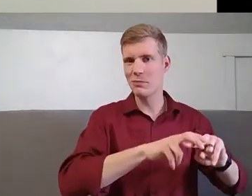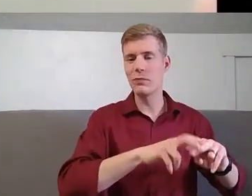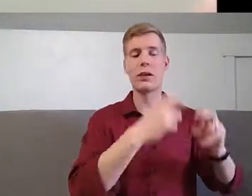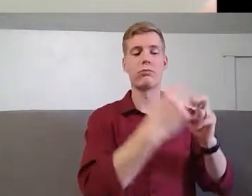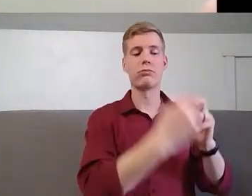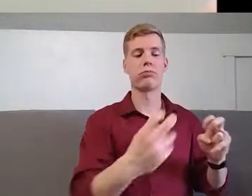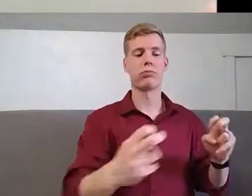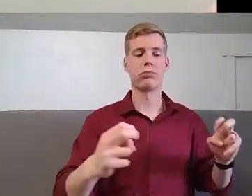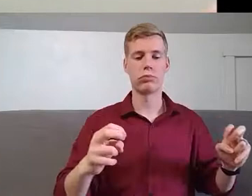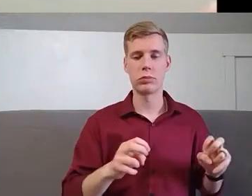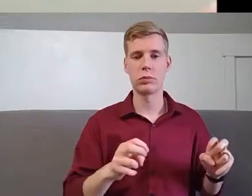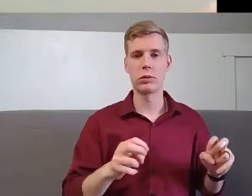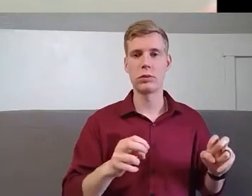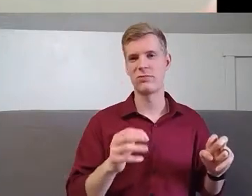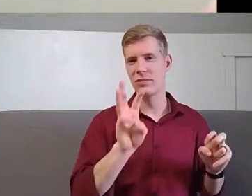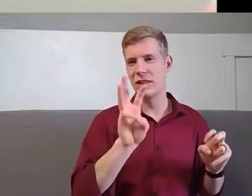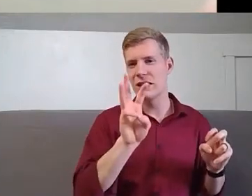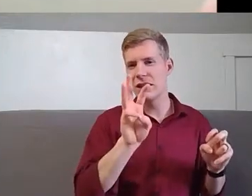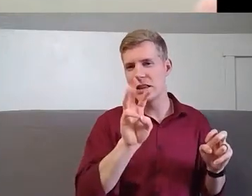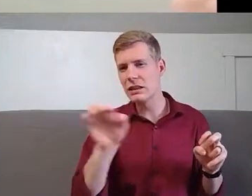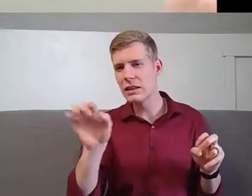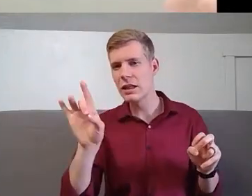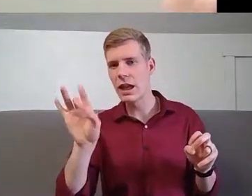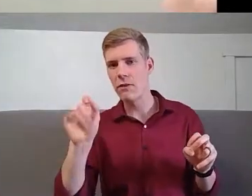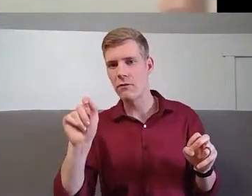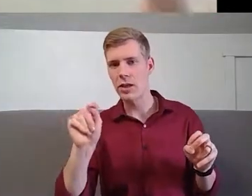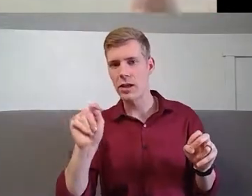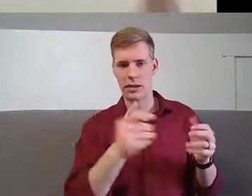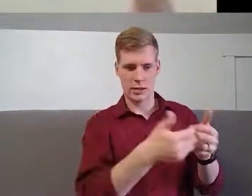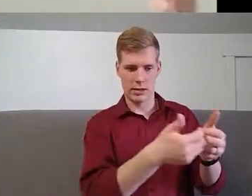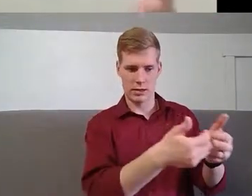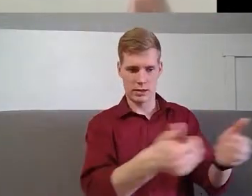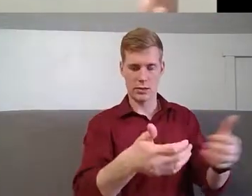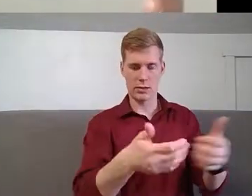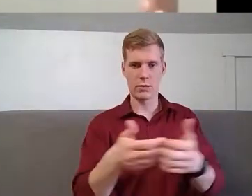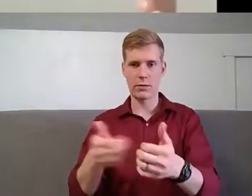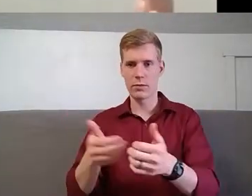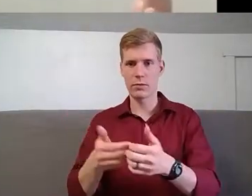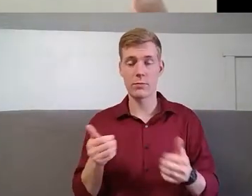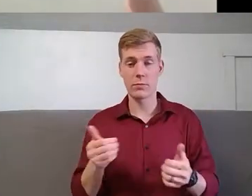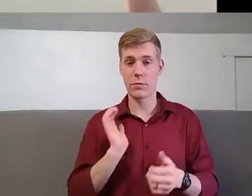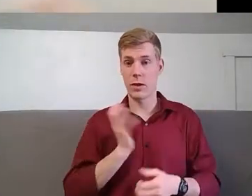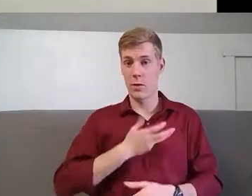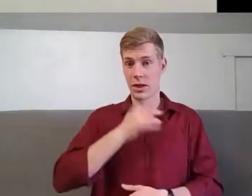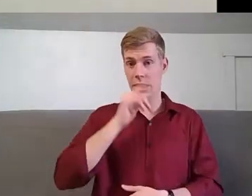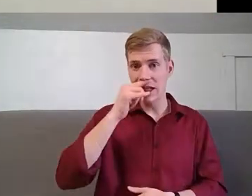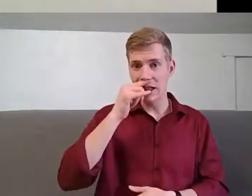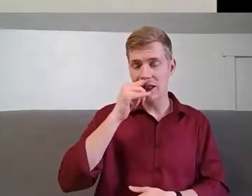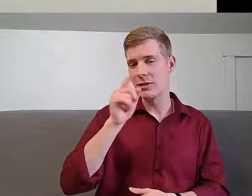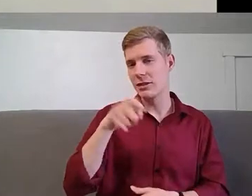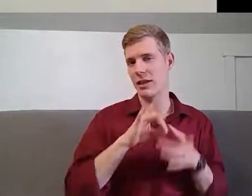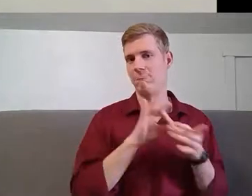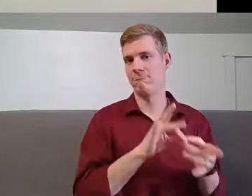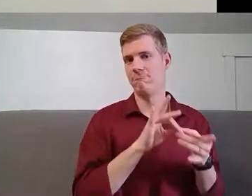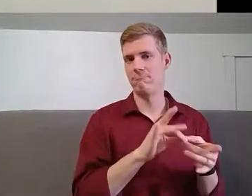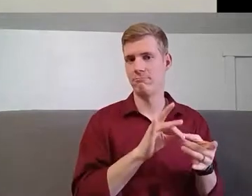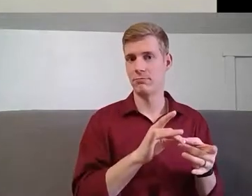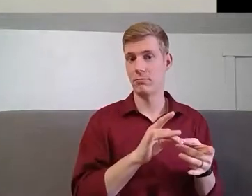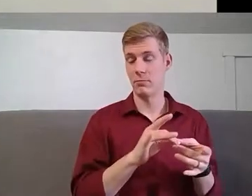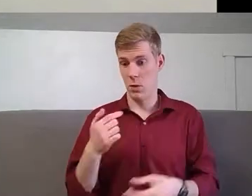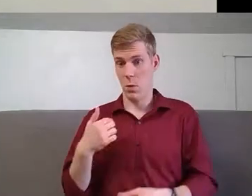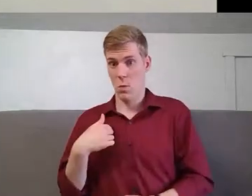sitting 6 to 8 feet apart. Our kids still need this. This is something we've